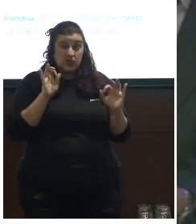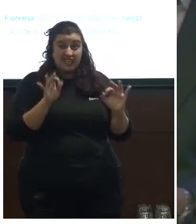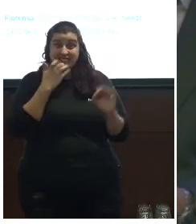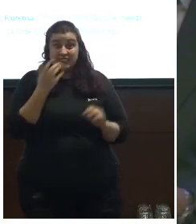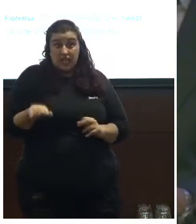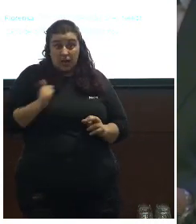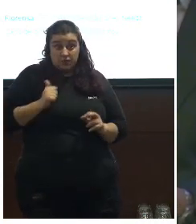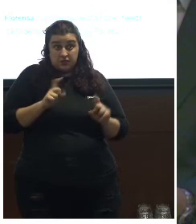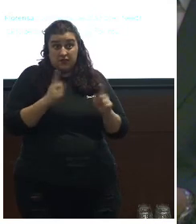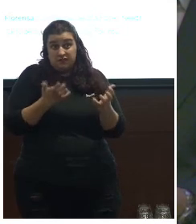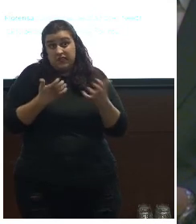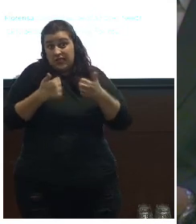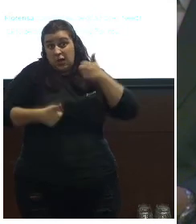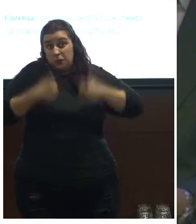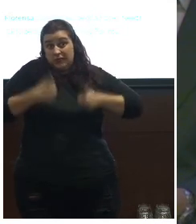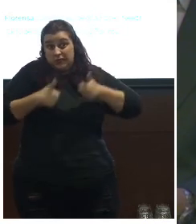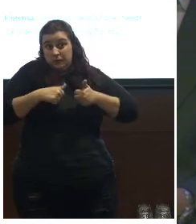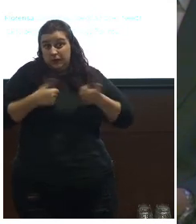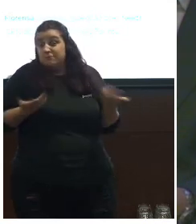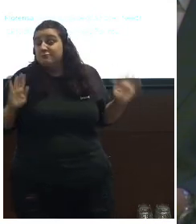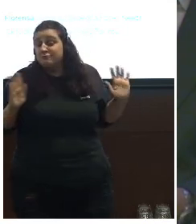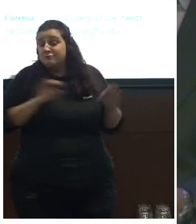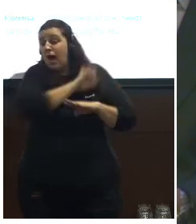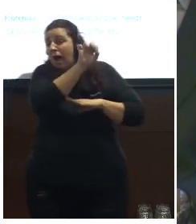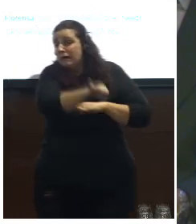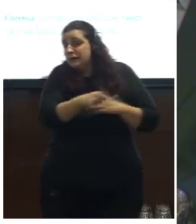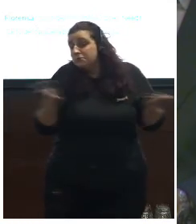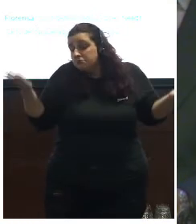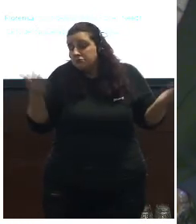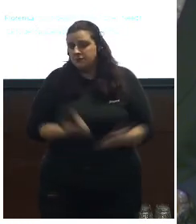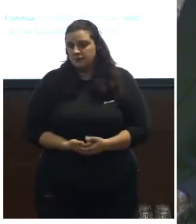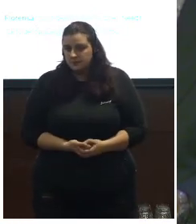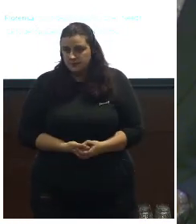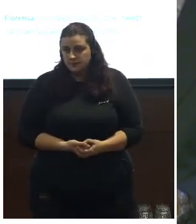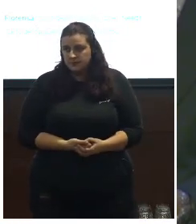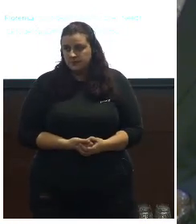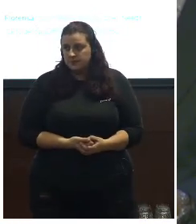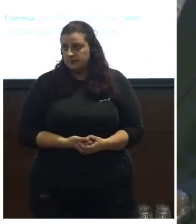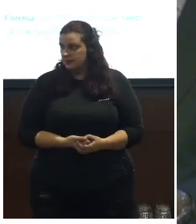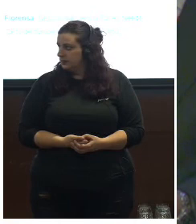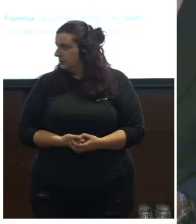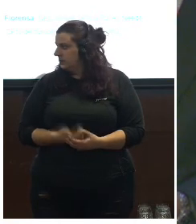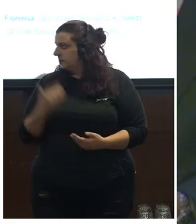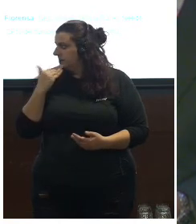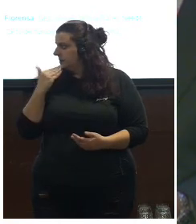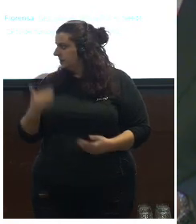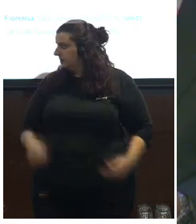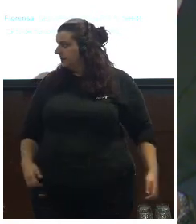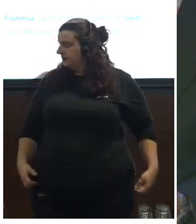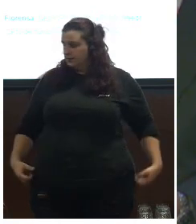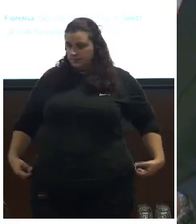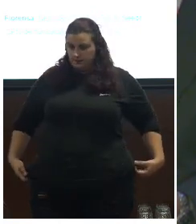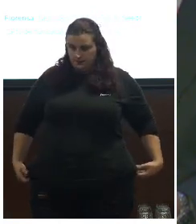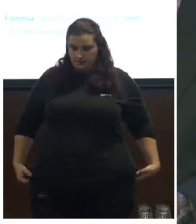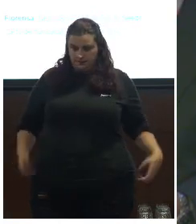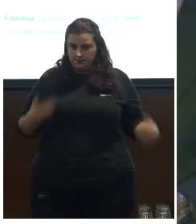aprovechar tendrá una ventaja competitiva difícil luego de igualar por otros agentes. Thank you. You're welcome.